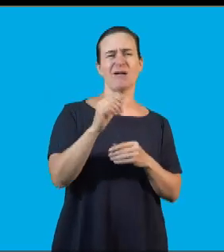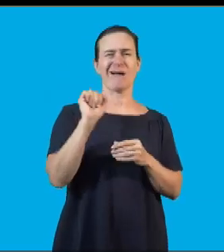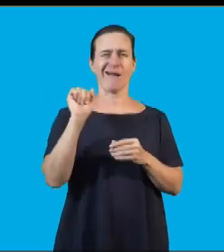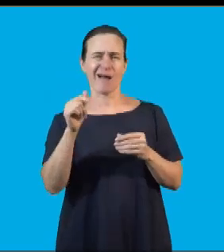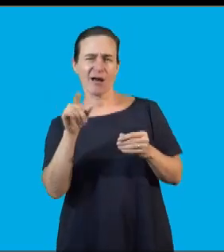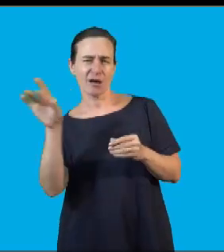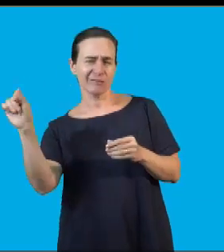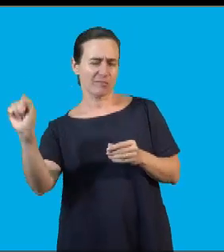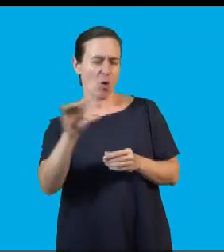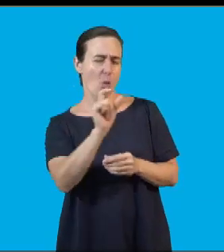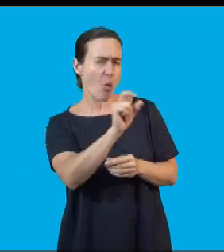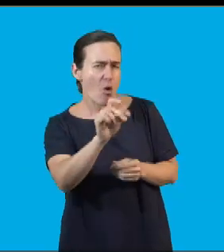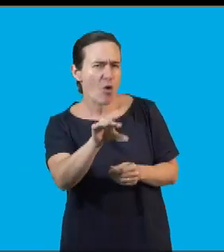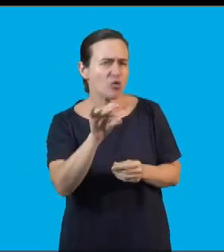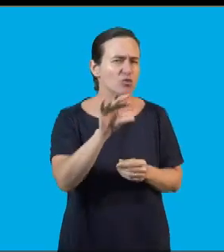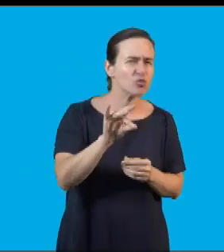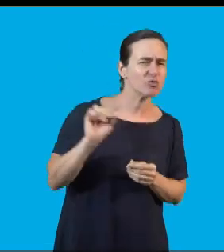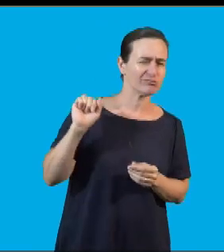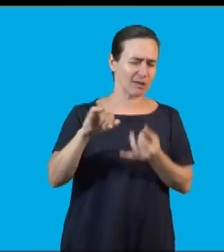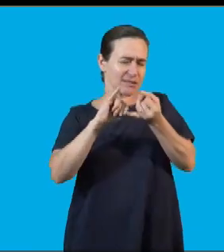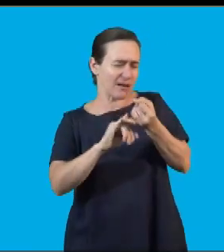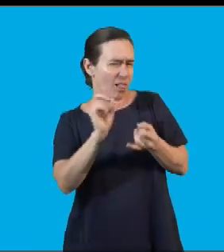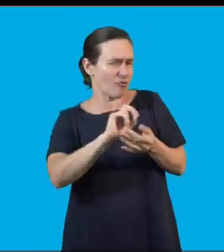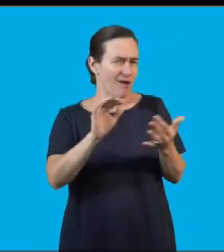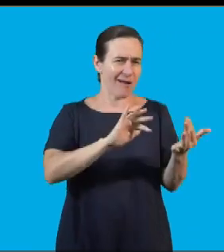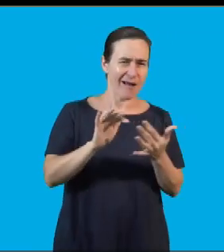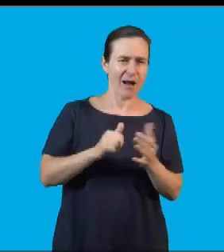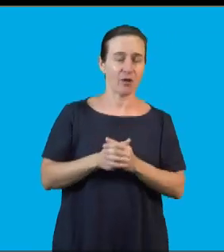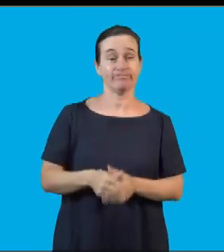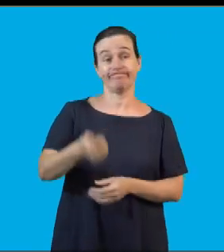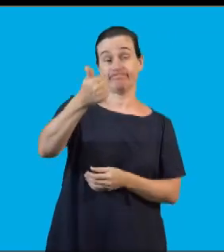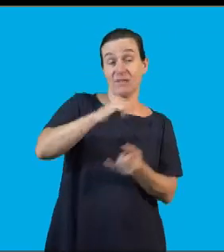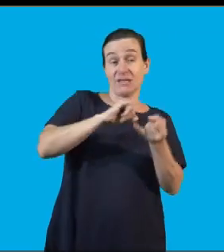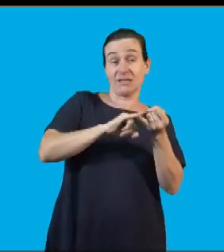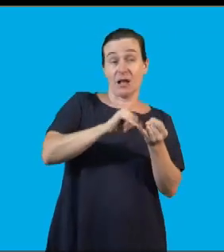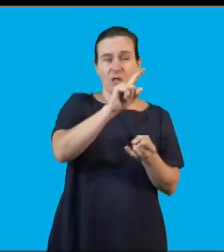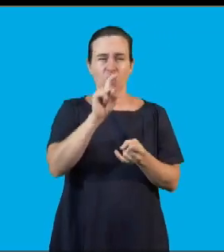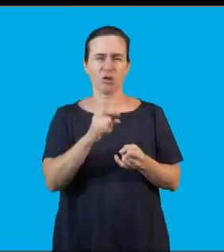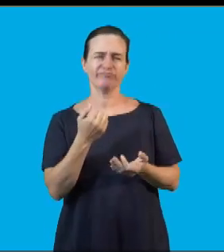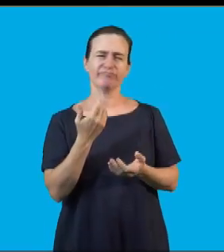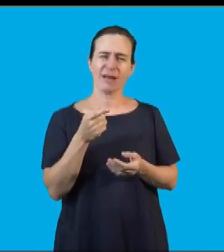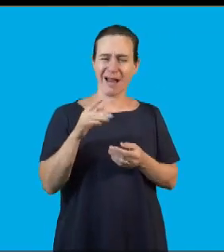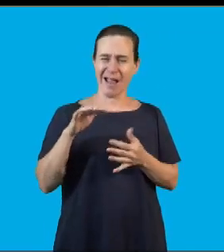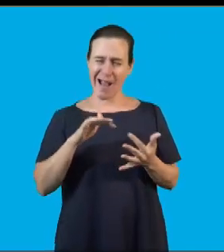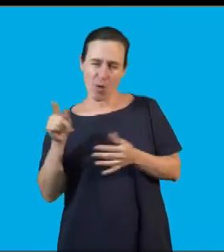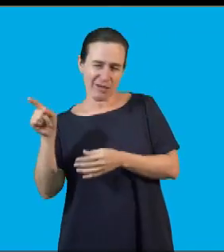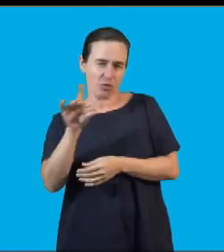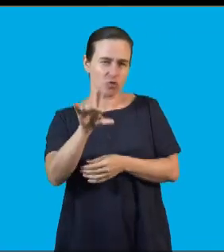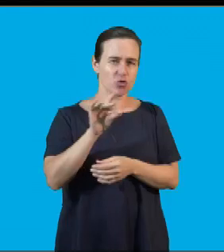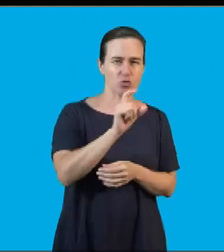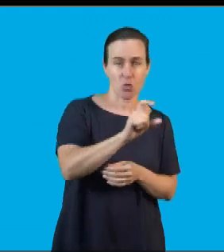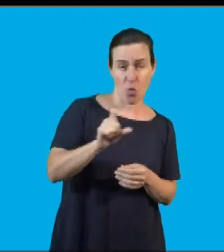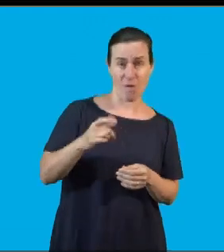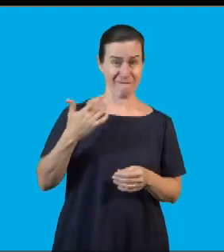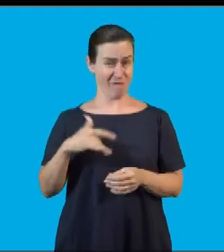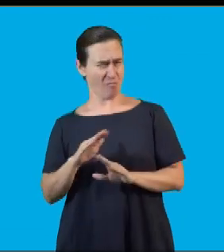style. Style questions, here you identify the style and the register, such as narrative or descriptive.